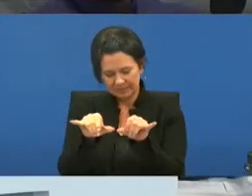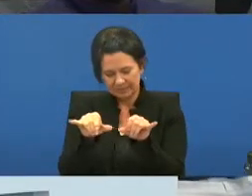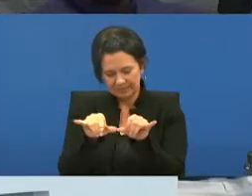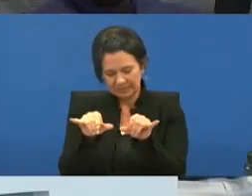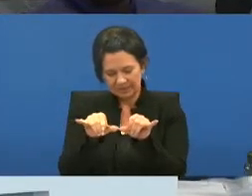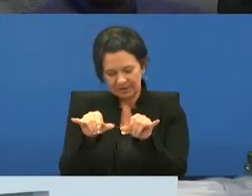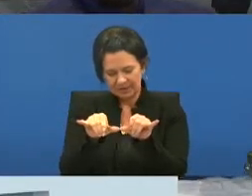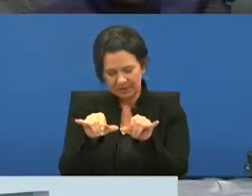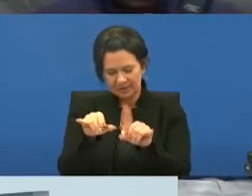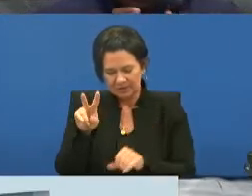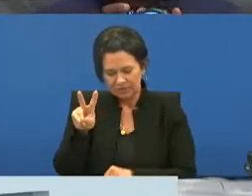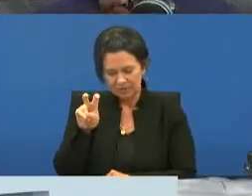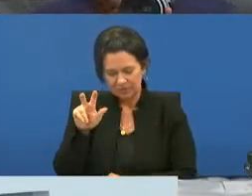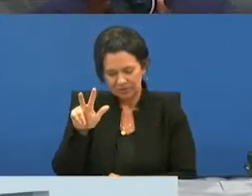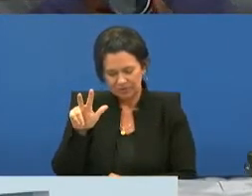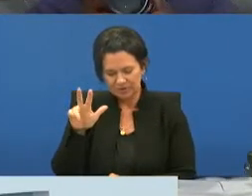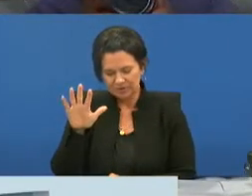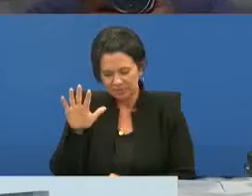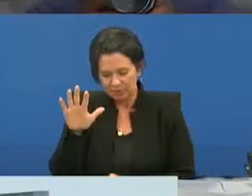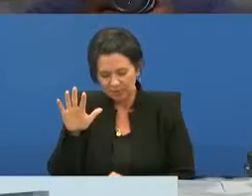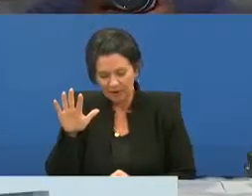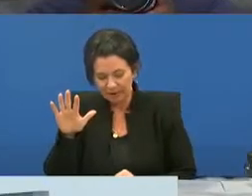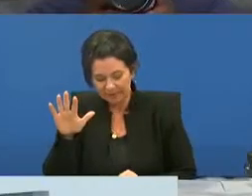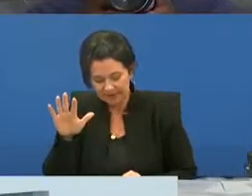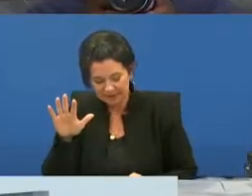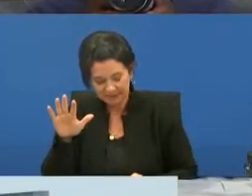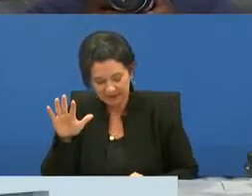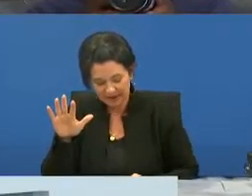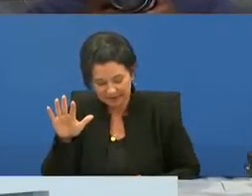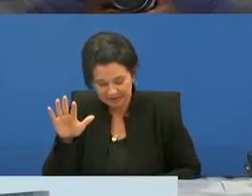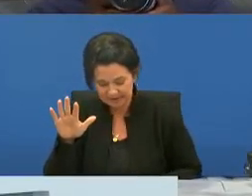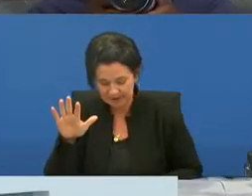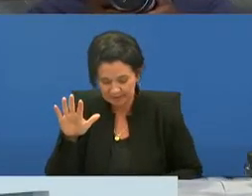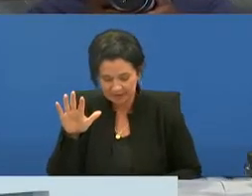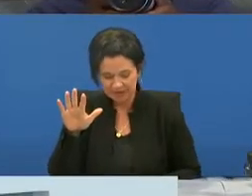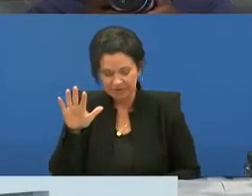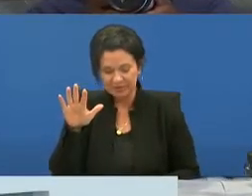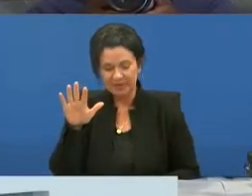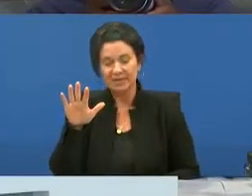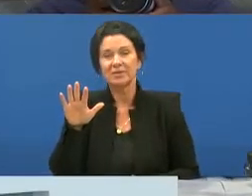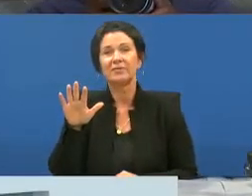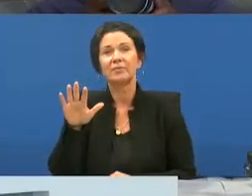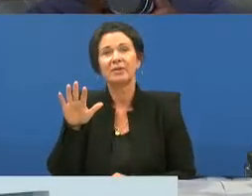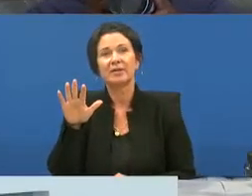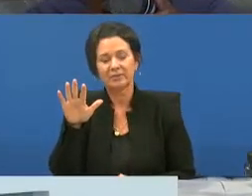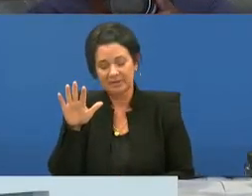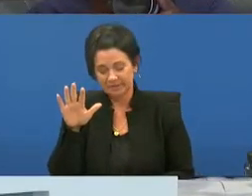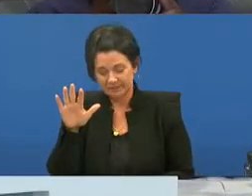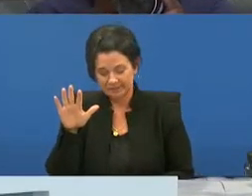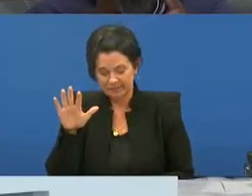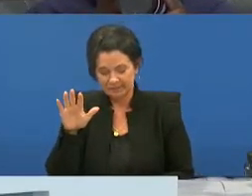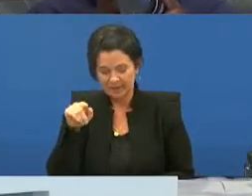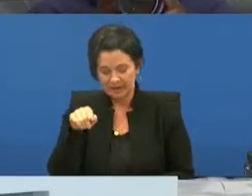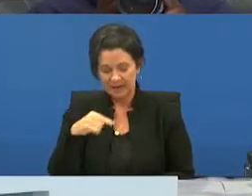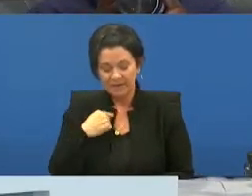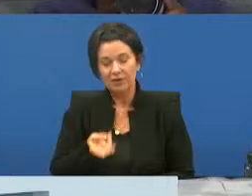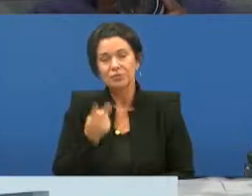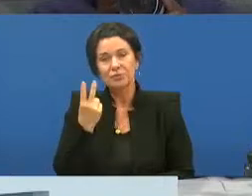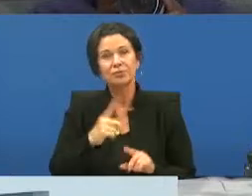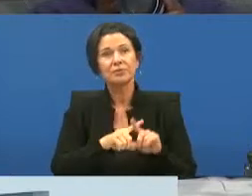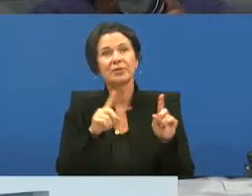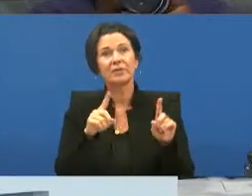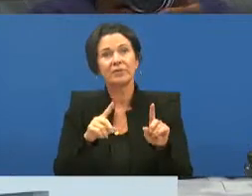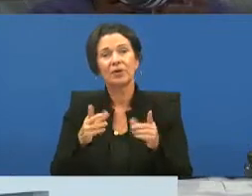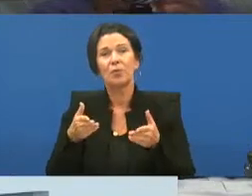235 lot subdivision on the 90 acre tract that is currently there. It is zoned two different ways right now. It is